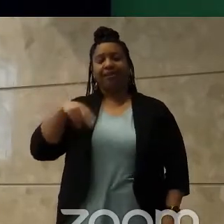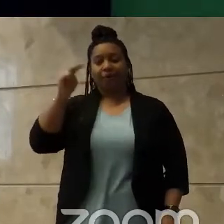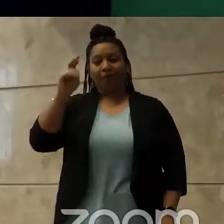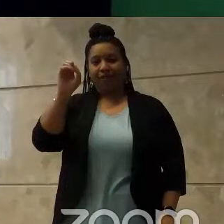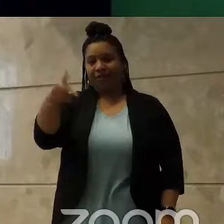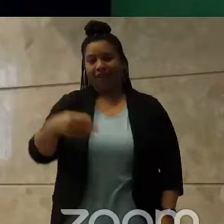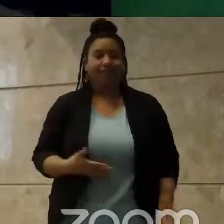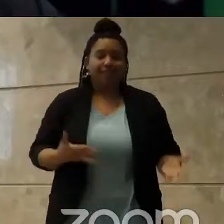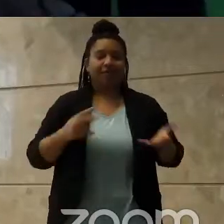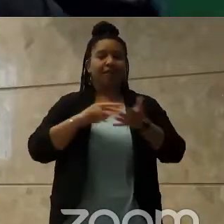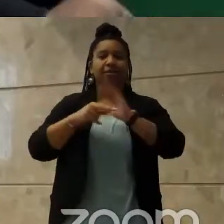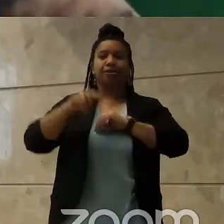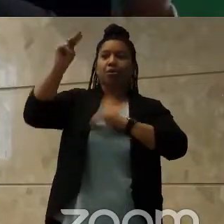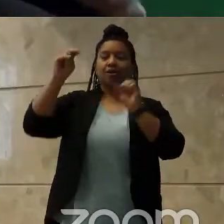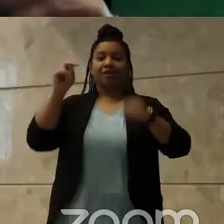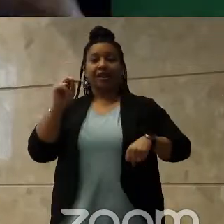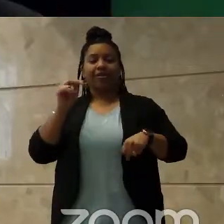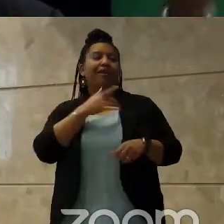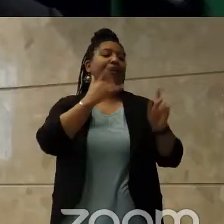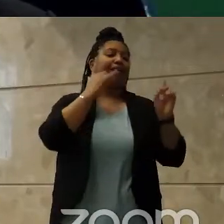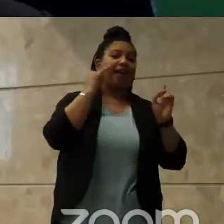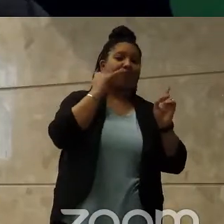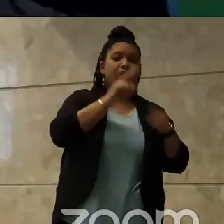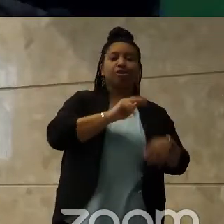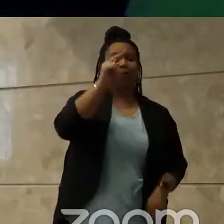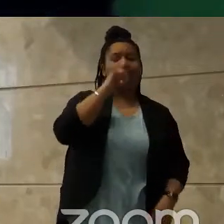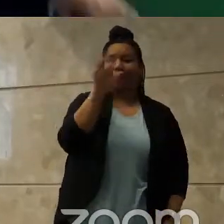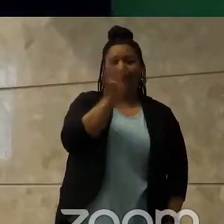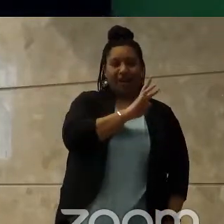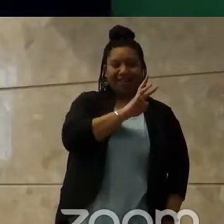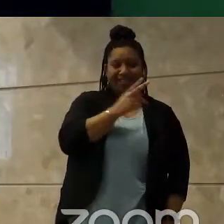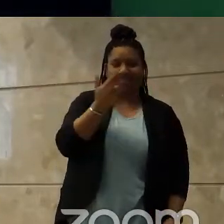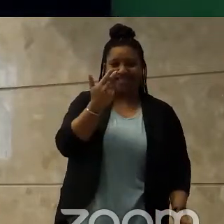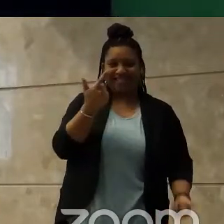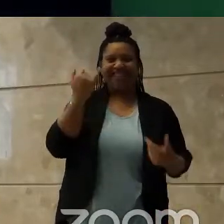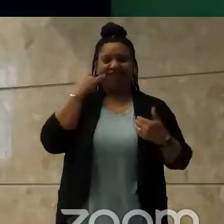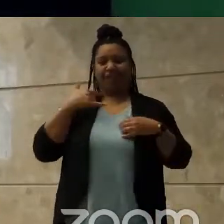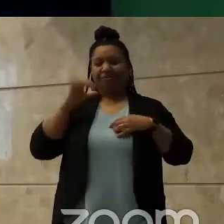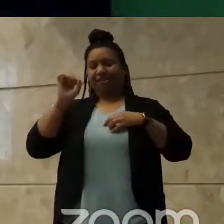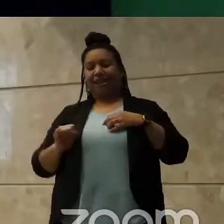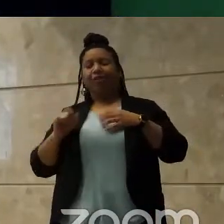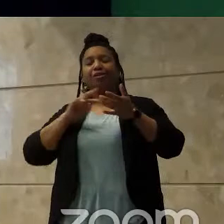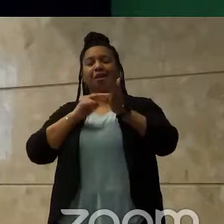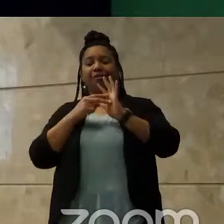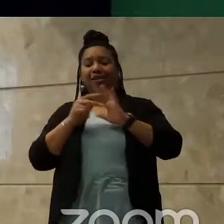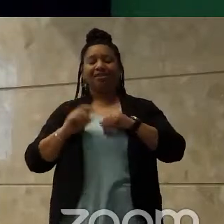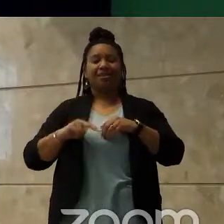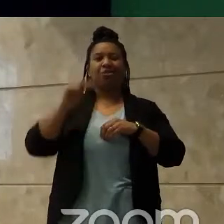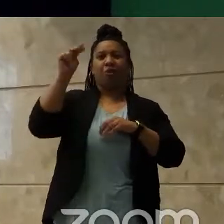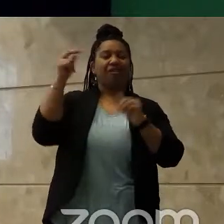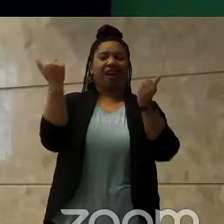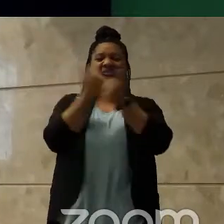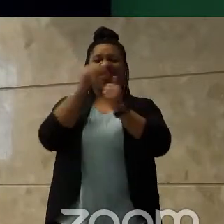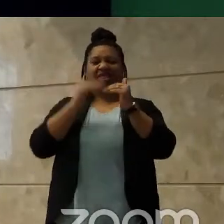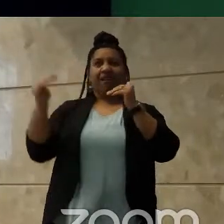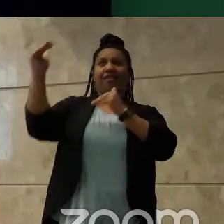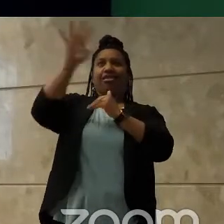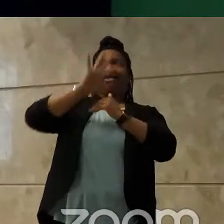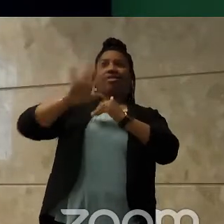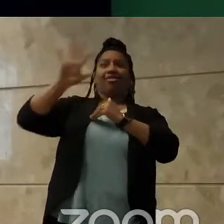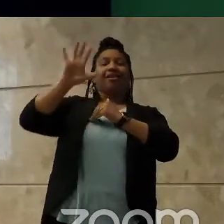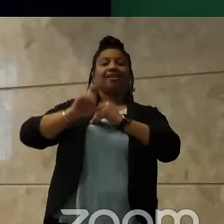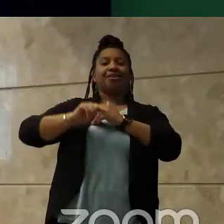the North or the South. California is the North, not the West. It's just so it's above the mix. That's that Southern perspective. You all know what I'm talking